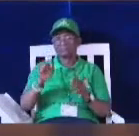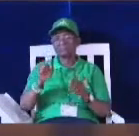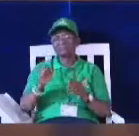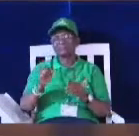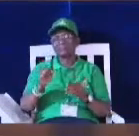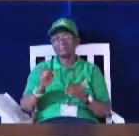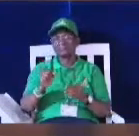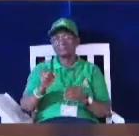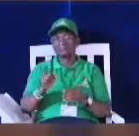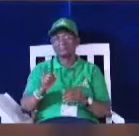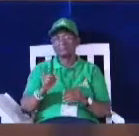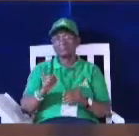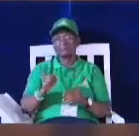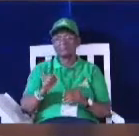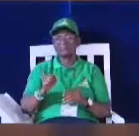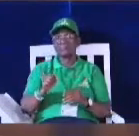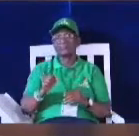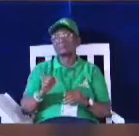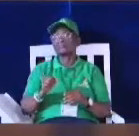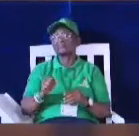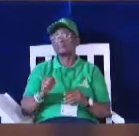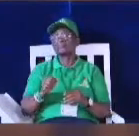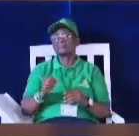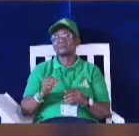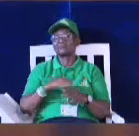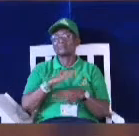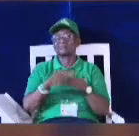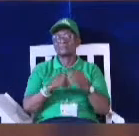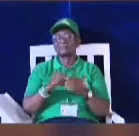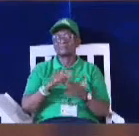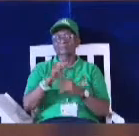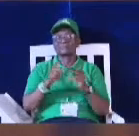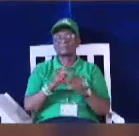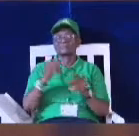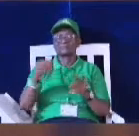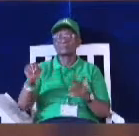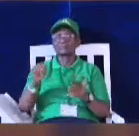Intercession, supplication, all manners.